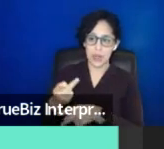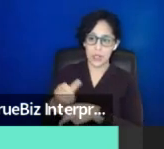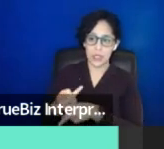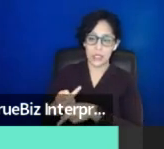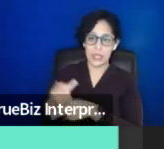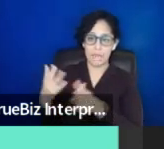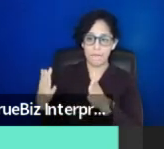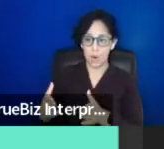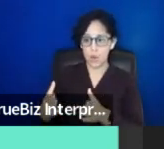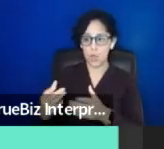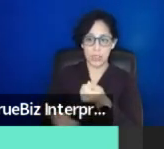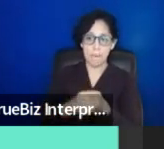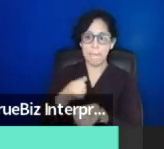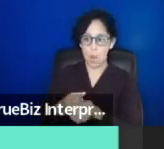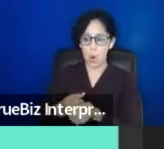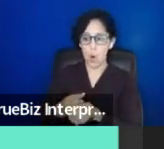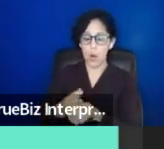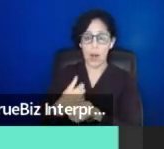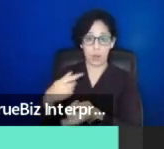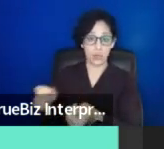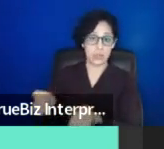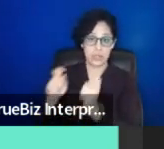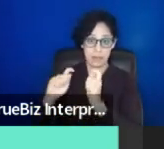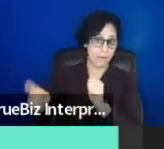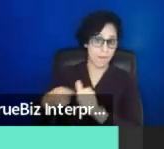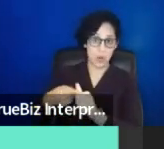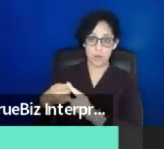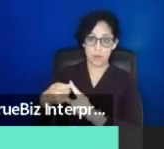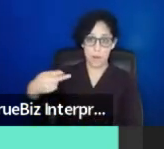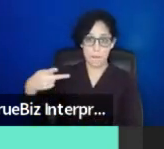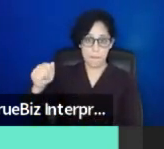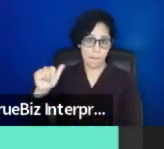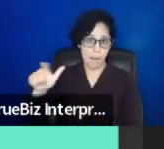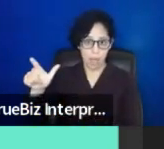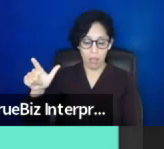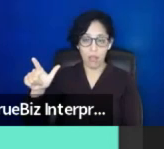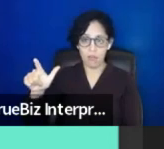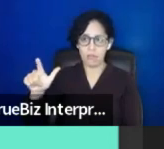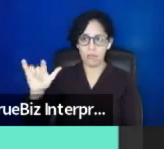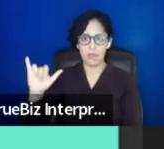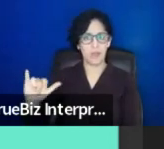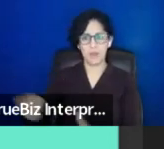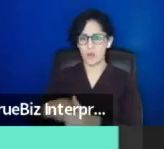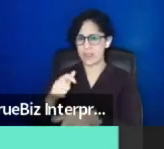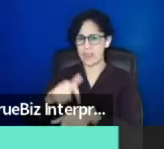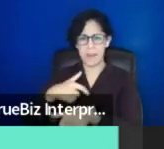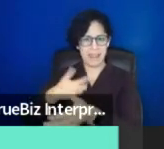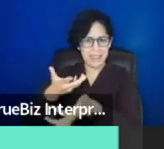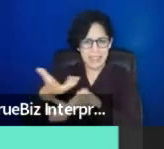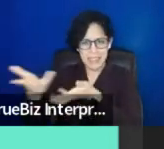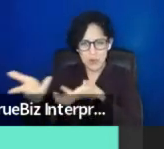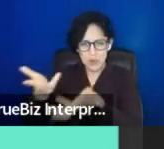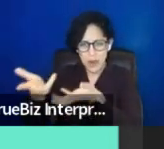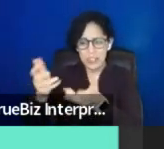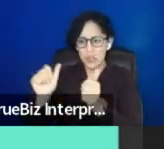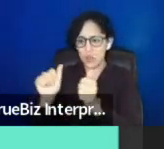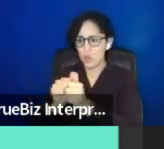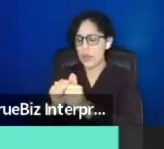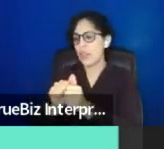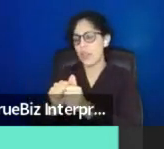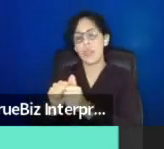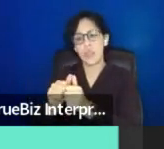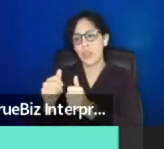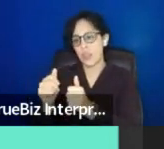caregiver support from PAAL. And so that was the first time I'd ever interacted with